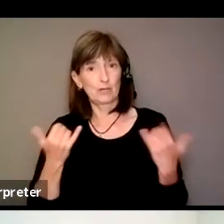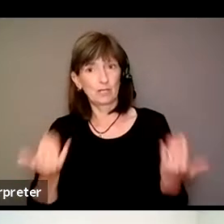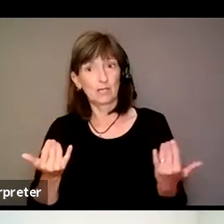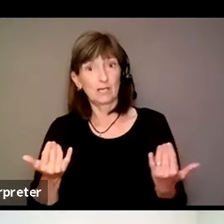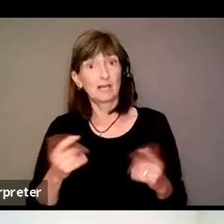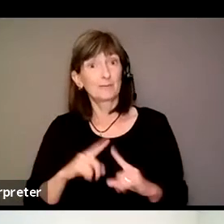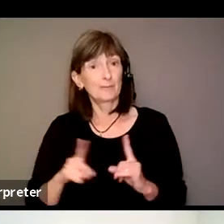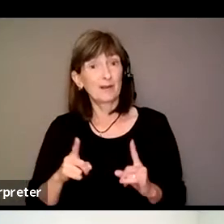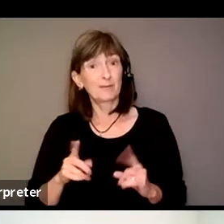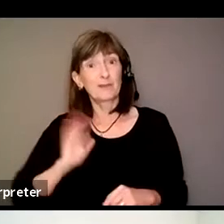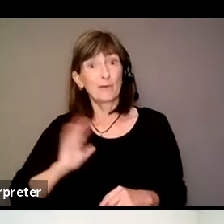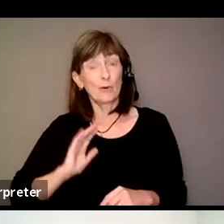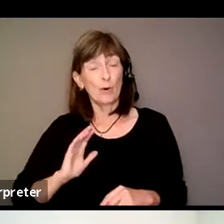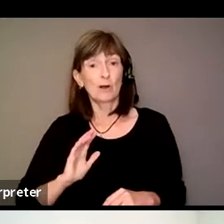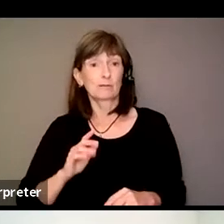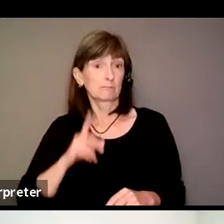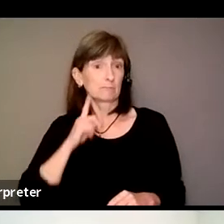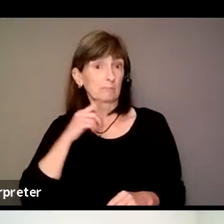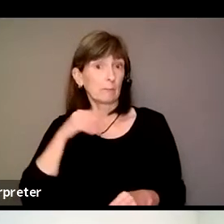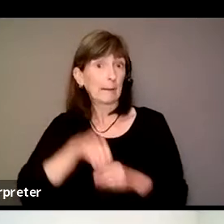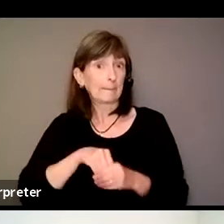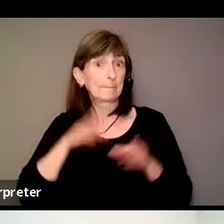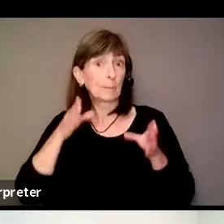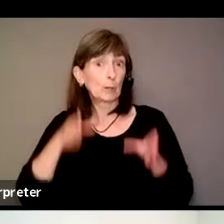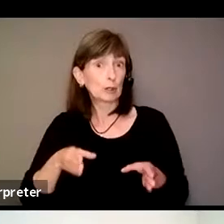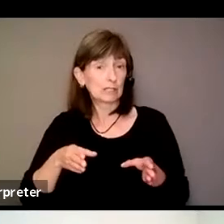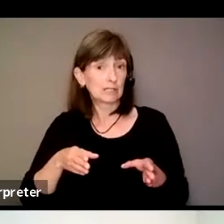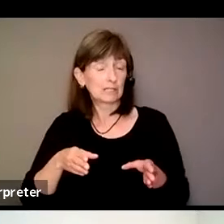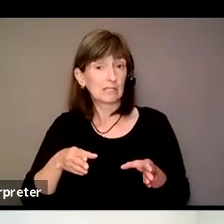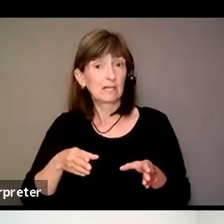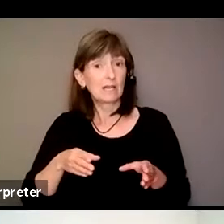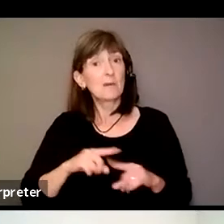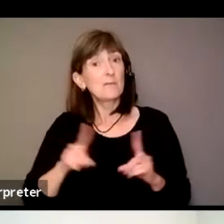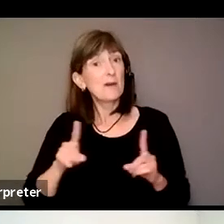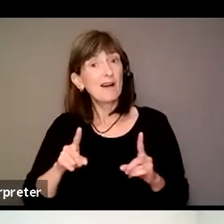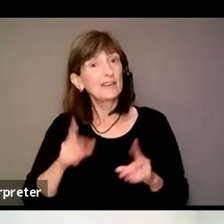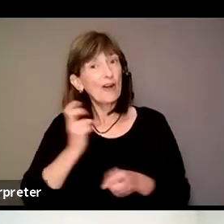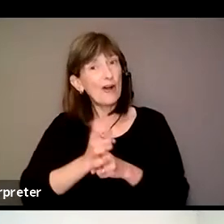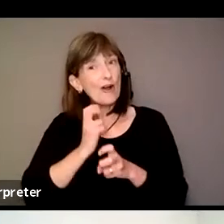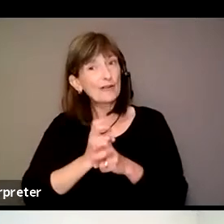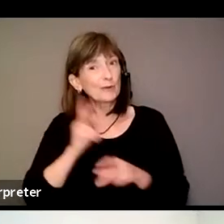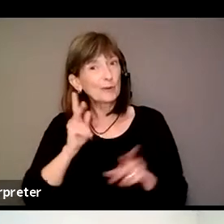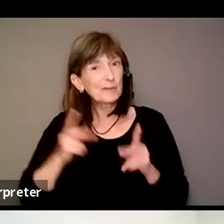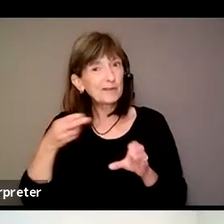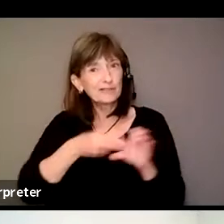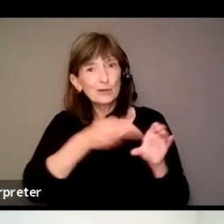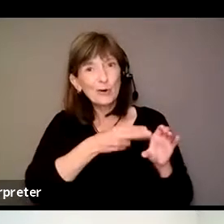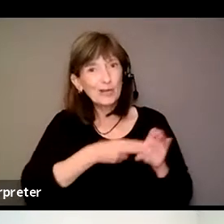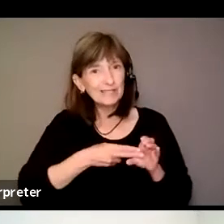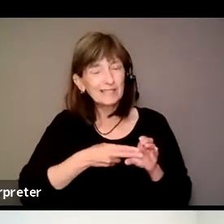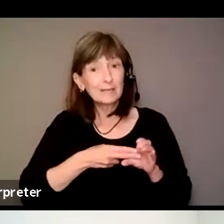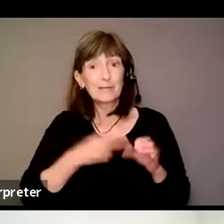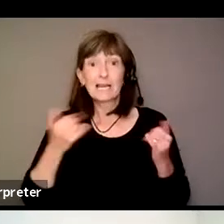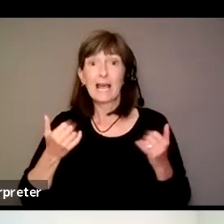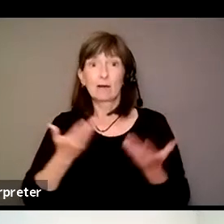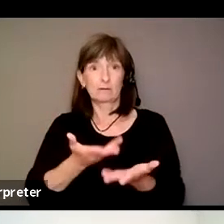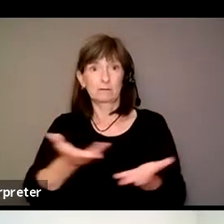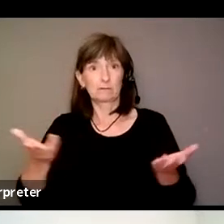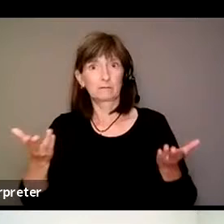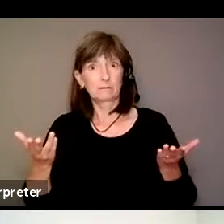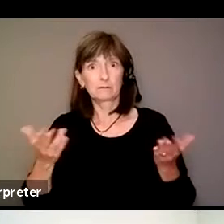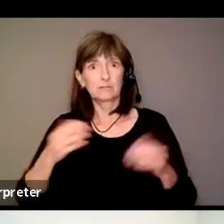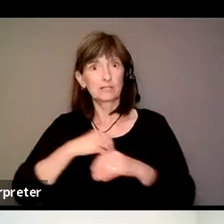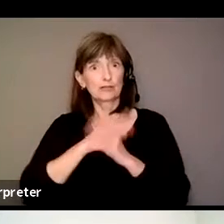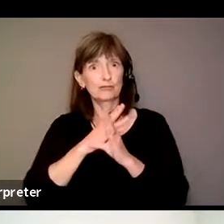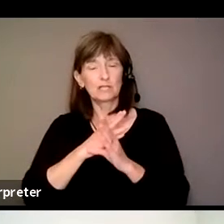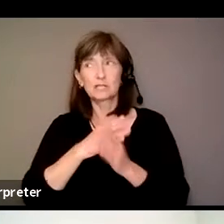been an in-person event, and probably would have had difficulty bringing everybody together. We're now all here together on screen having these